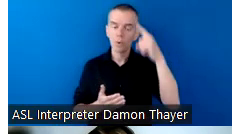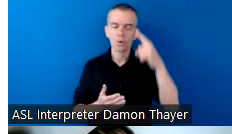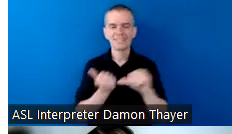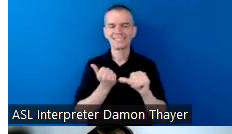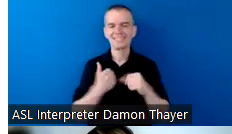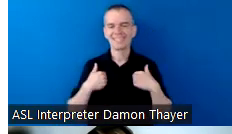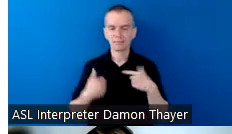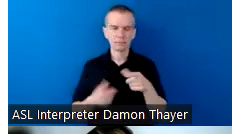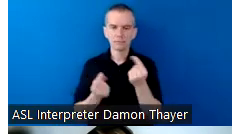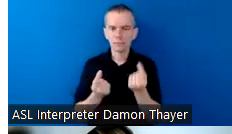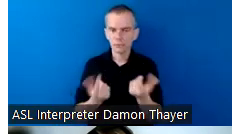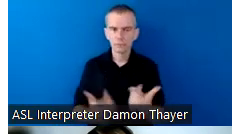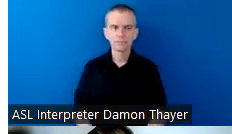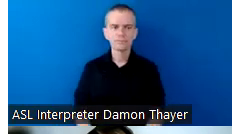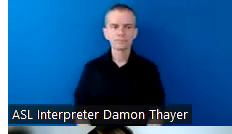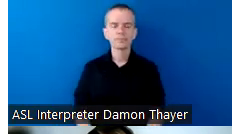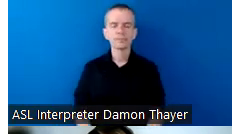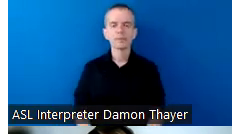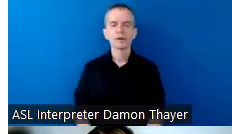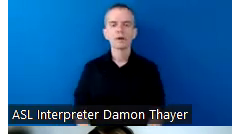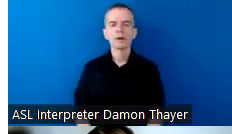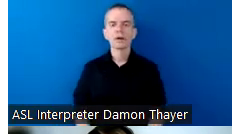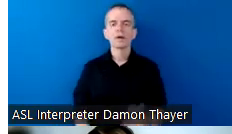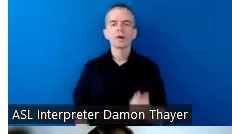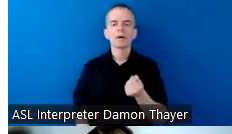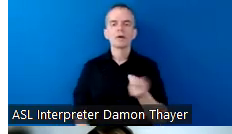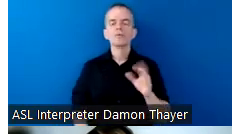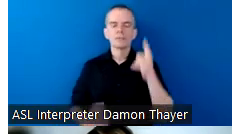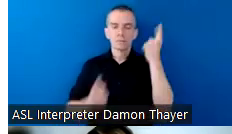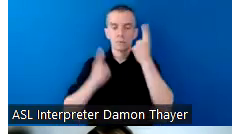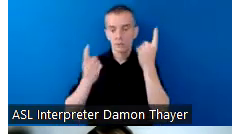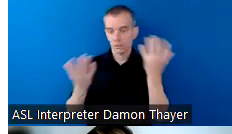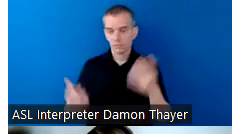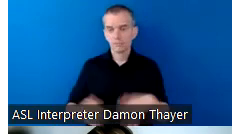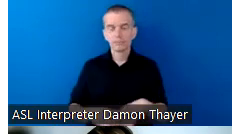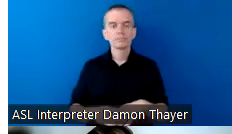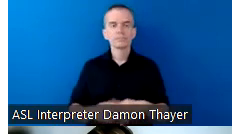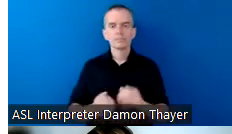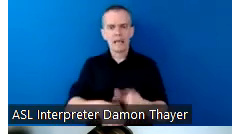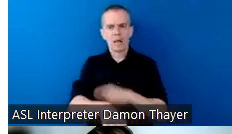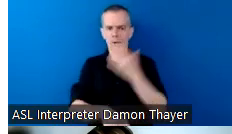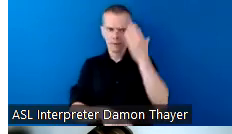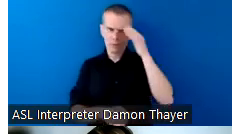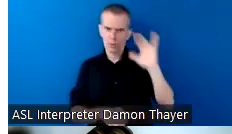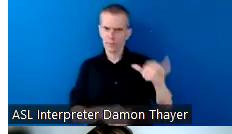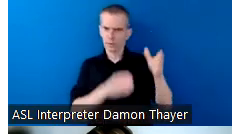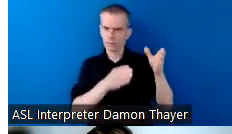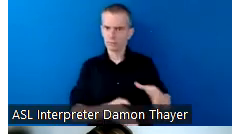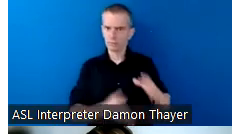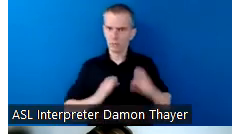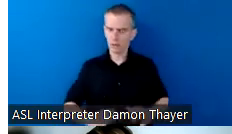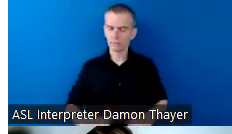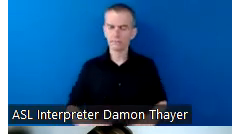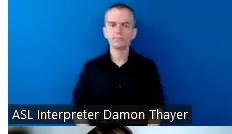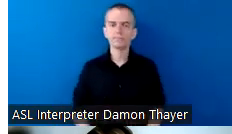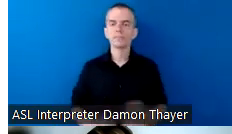What do you do? Well, there's a few things that you just need to consider. How long have you known the client? Can